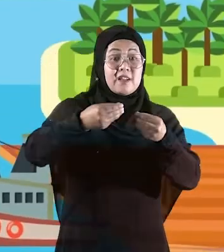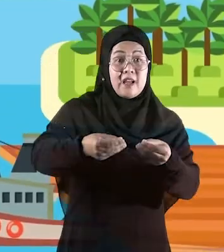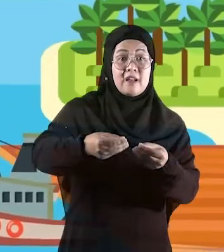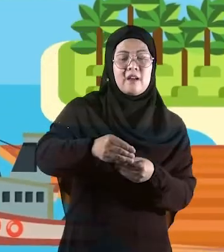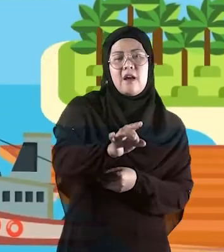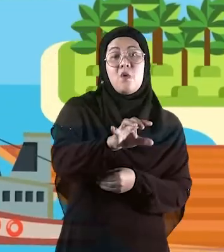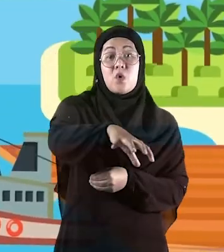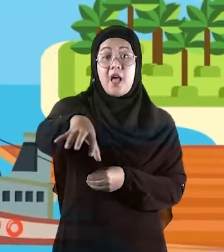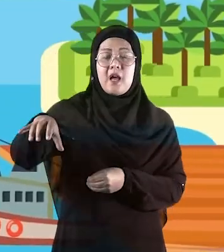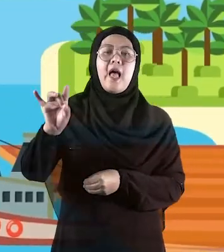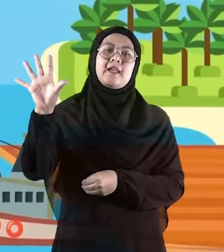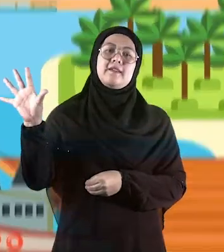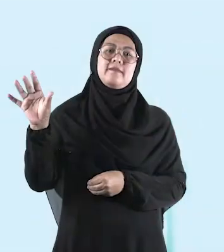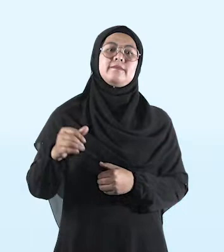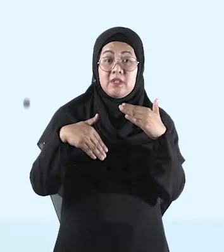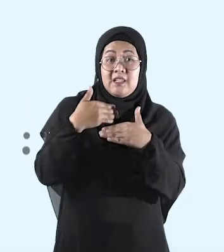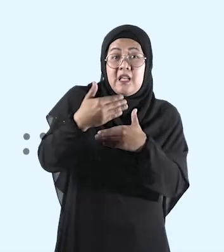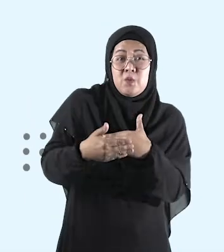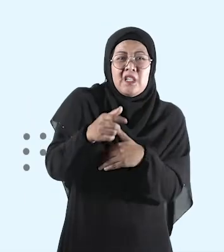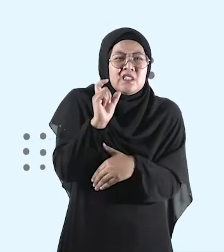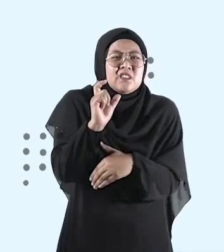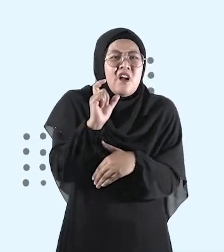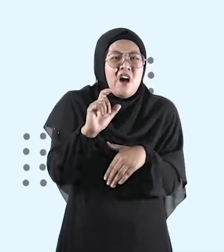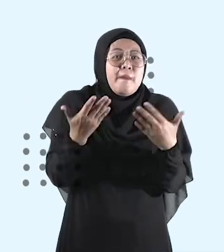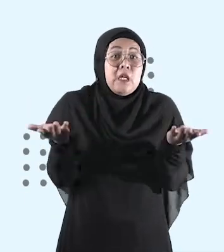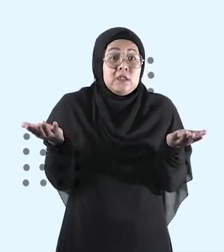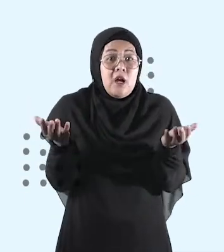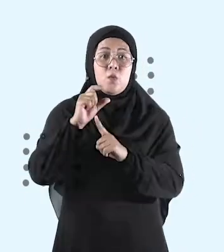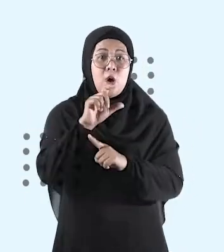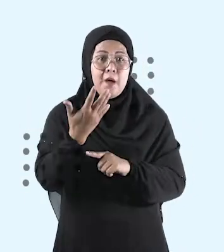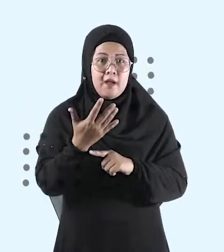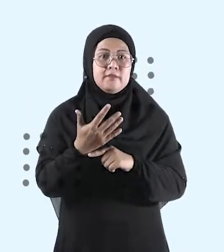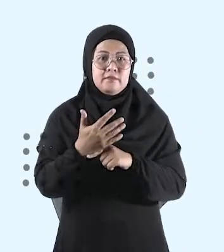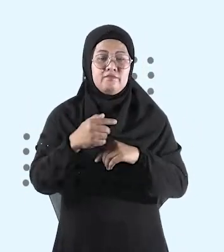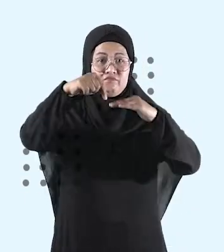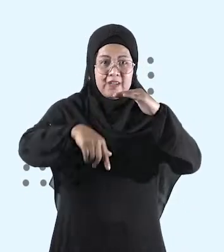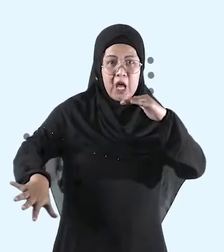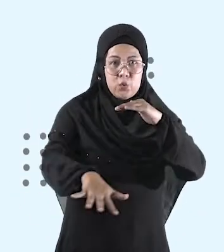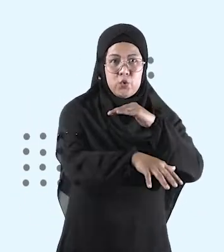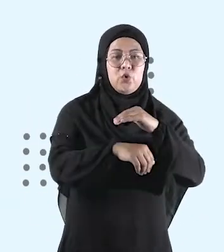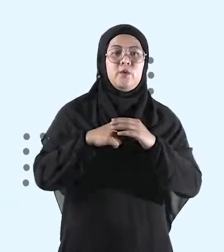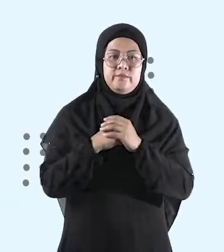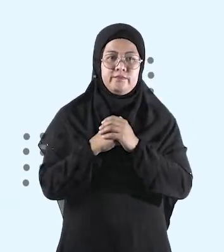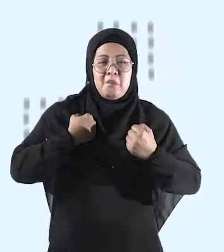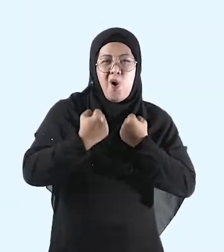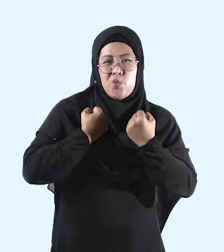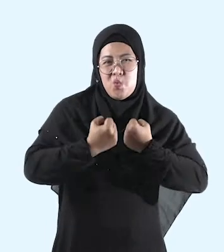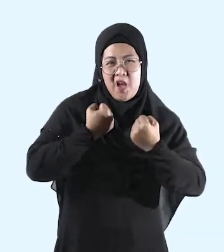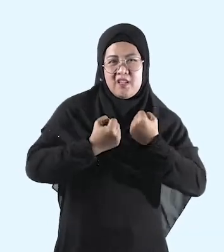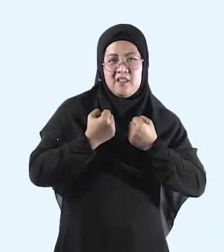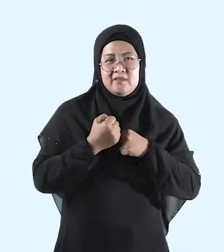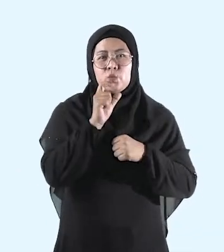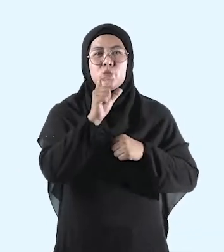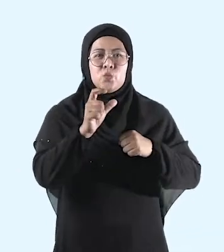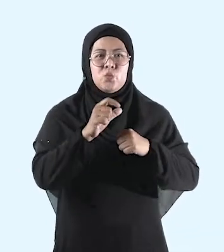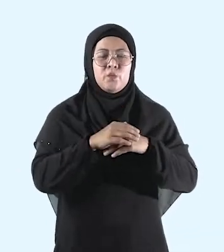territory planning, and etc. Then, what methods do PPKLP use for seabed mapping? Basically,